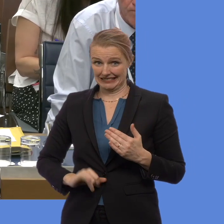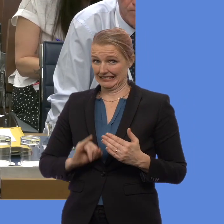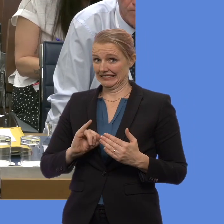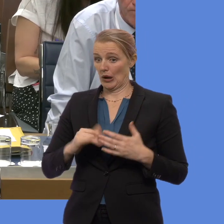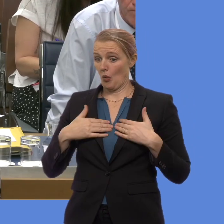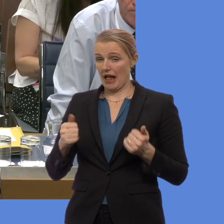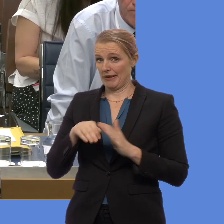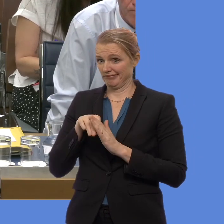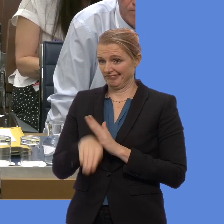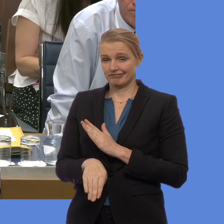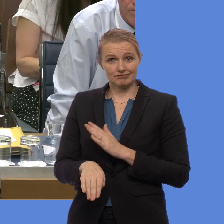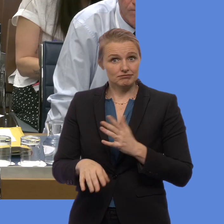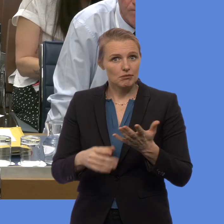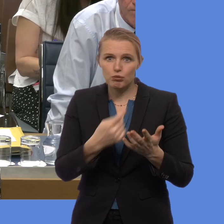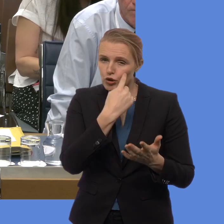COVID pandemic.